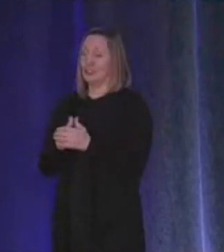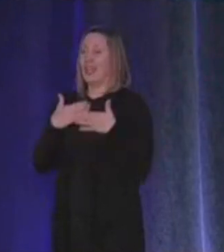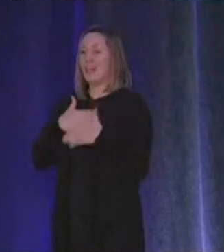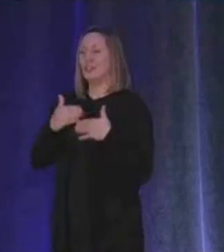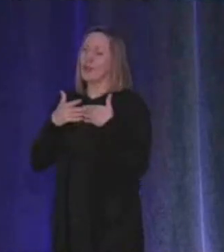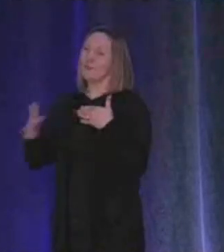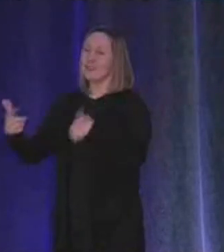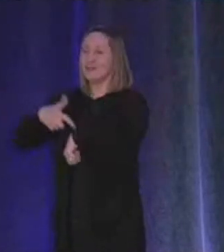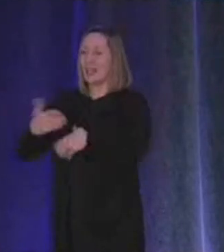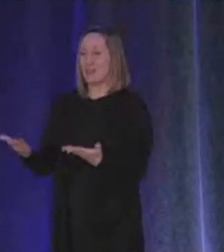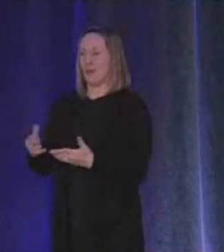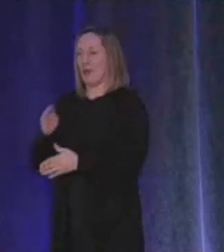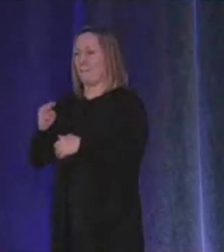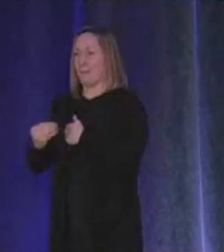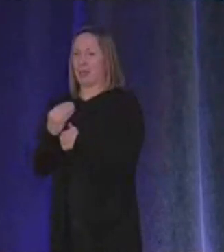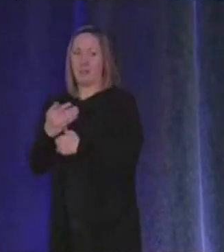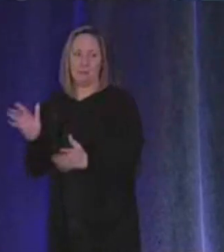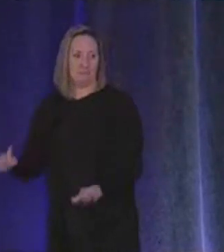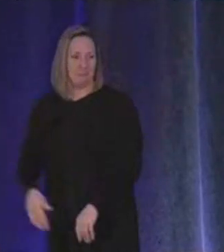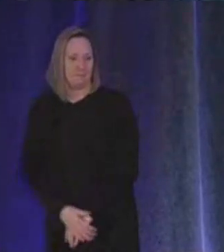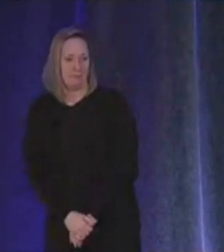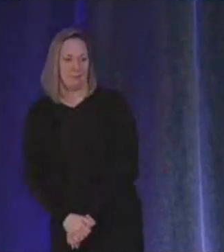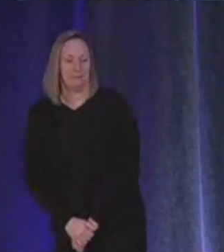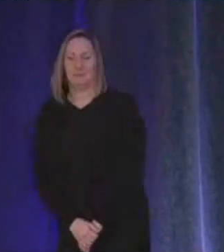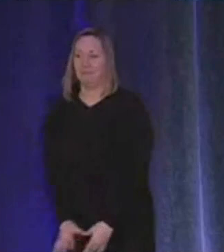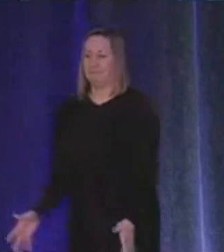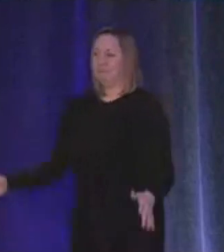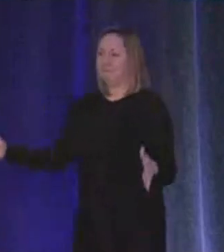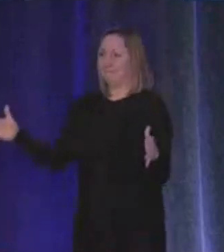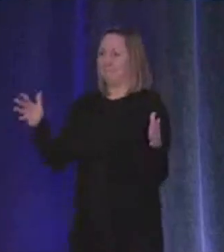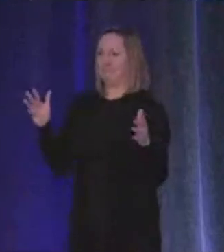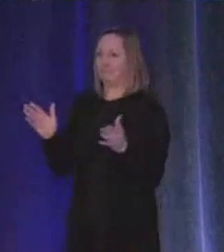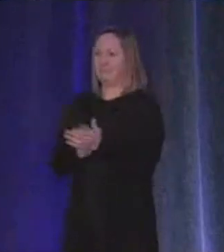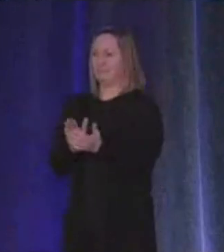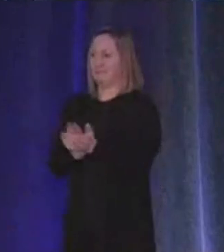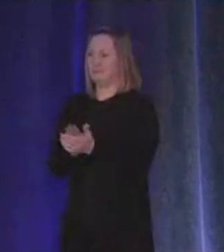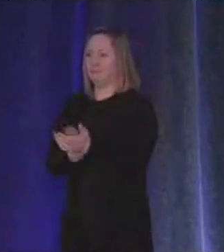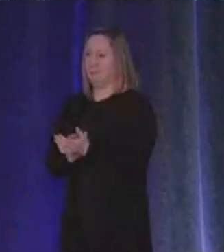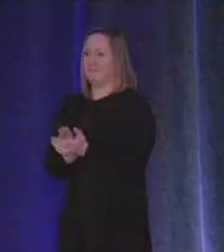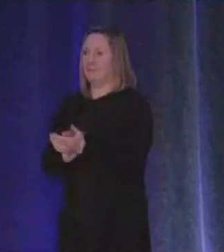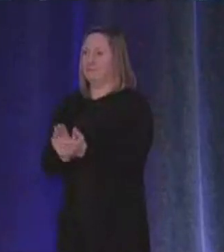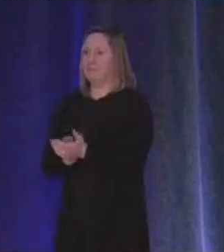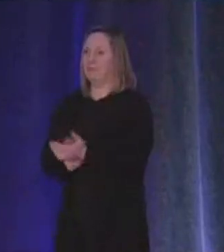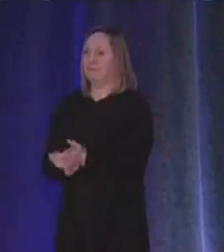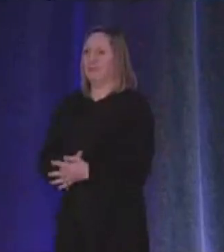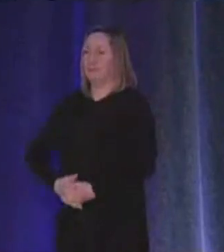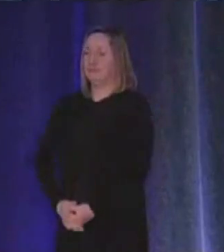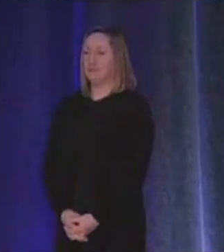of your time here in Miami. Bye.